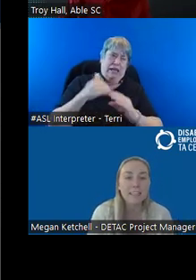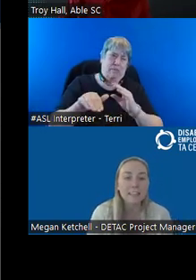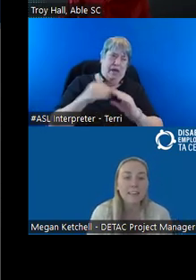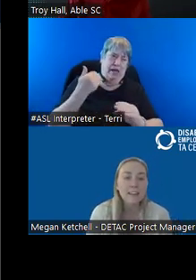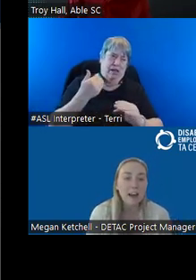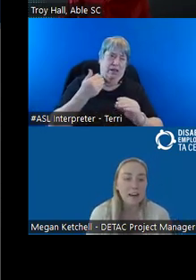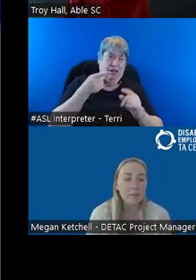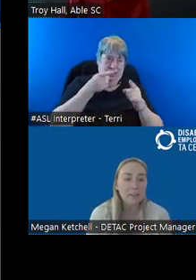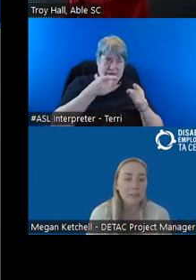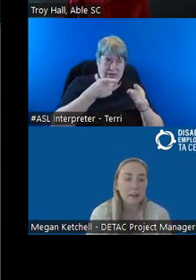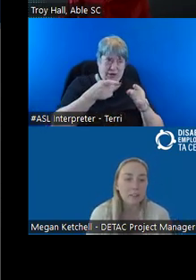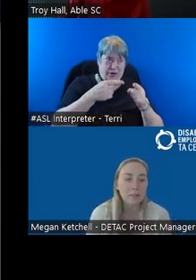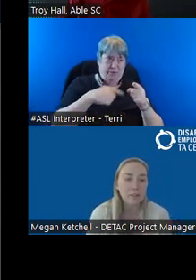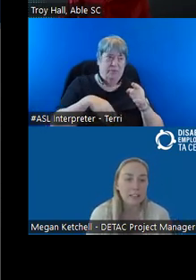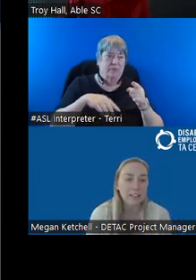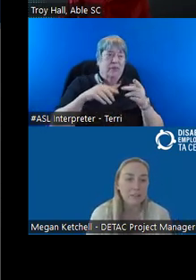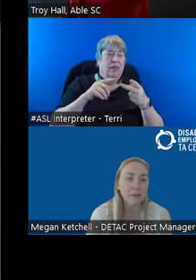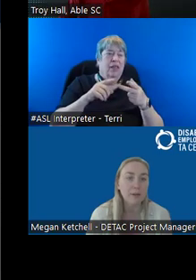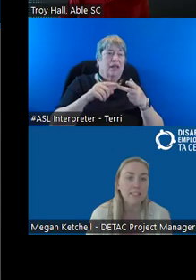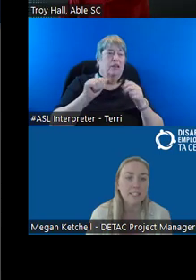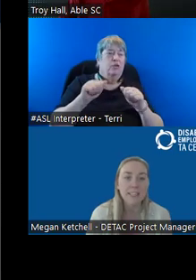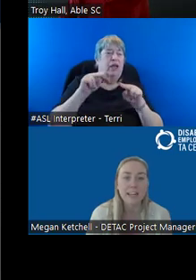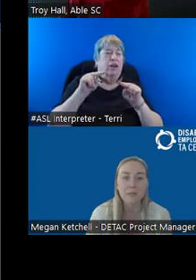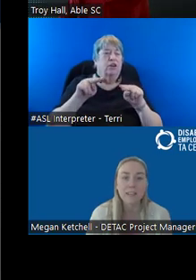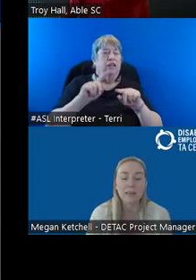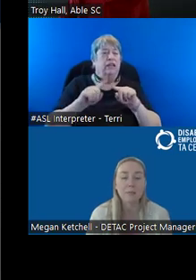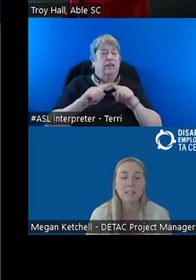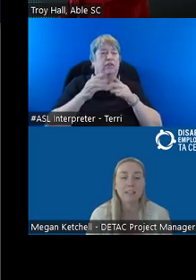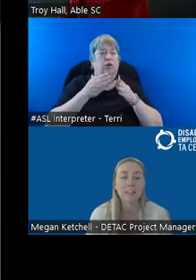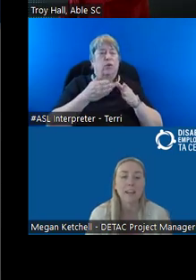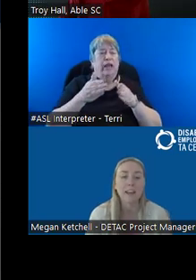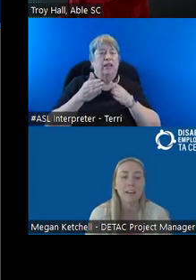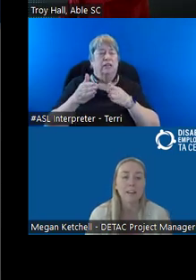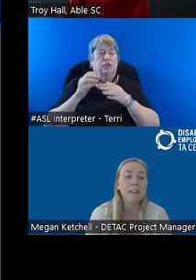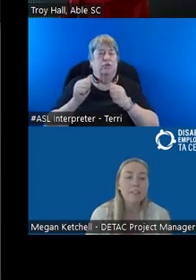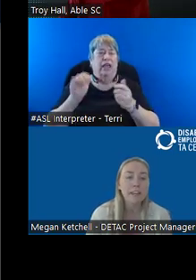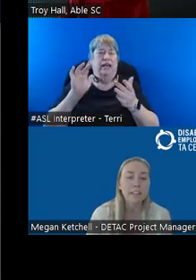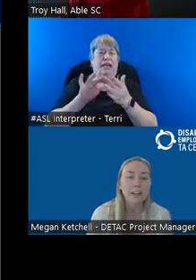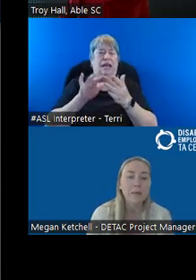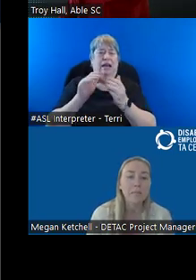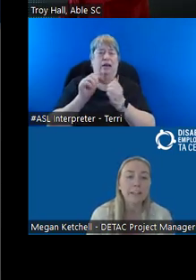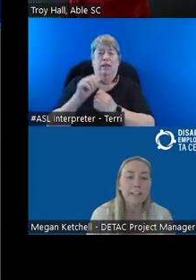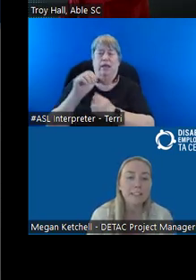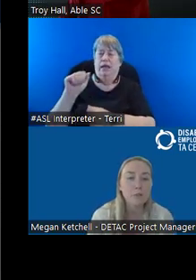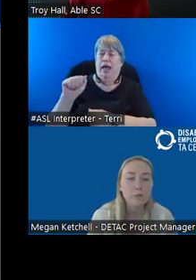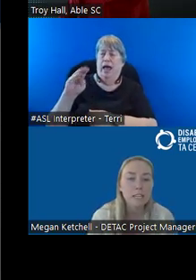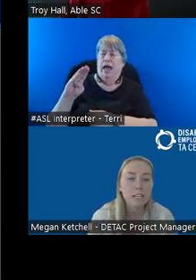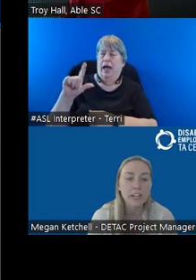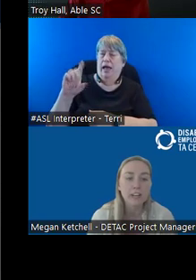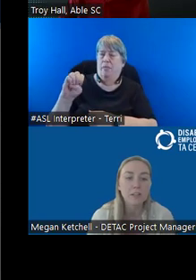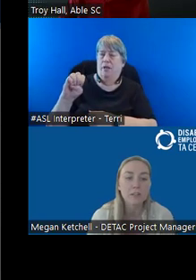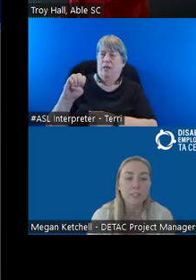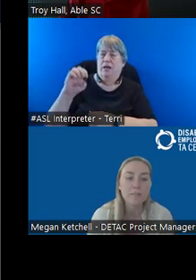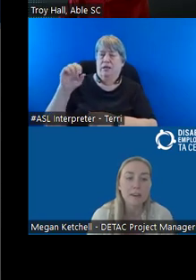slide here. And you can also look at the different ways to connect with Able South Carolina on their various social